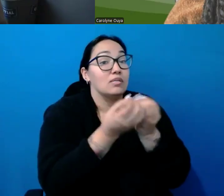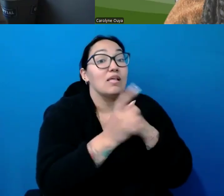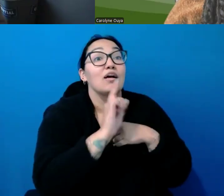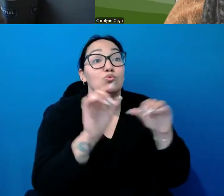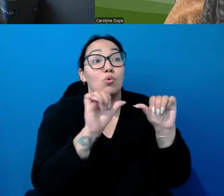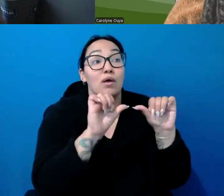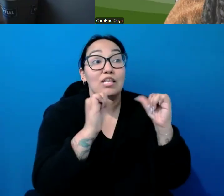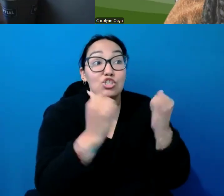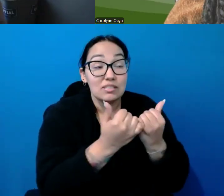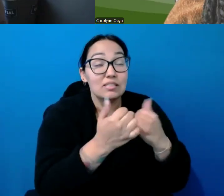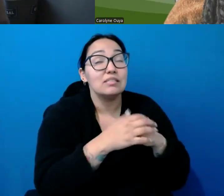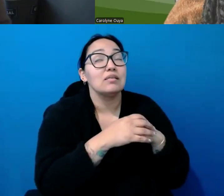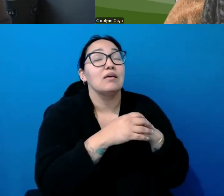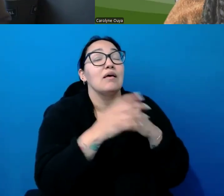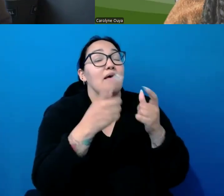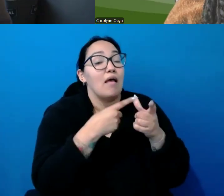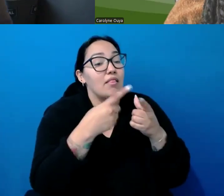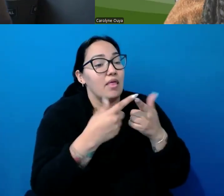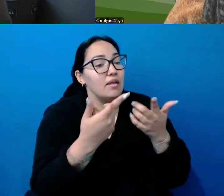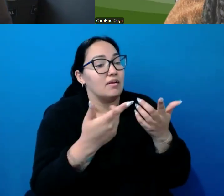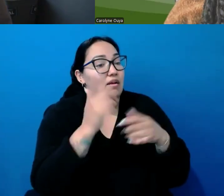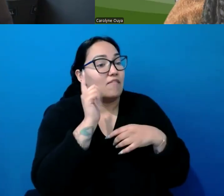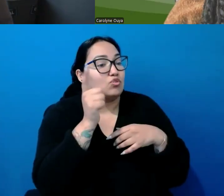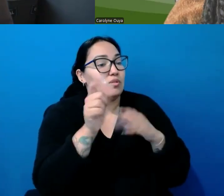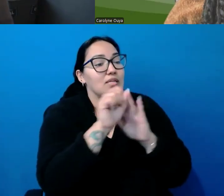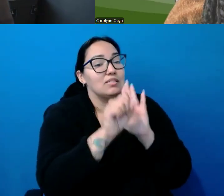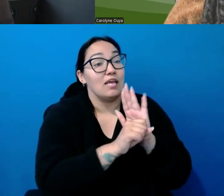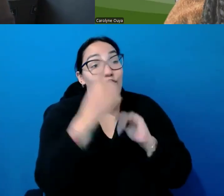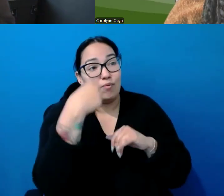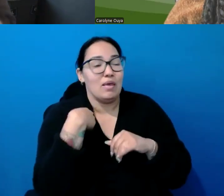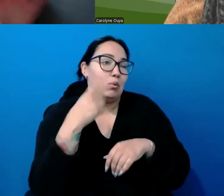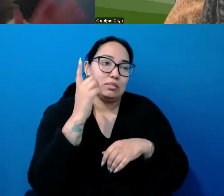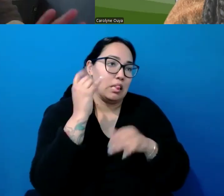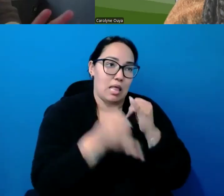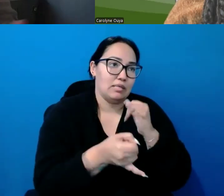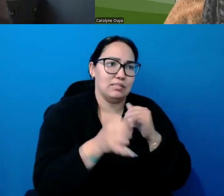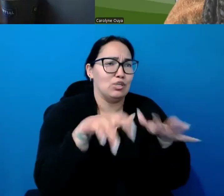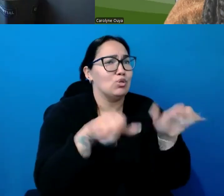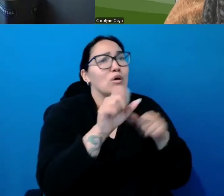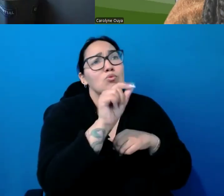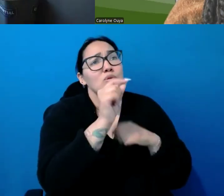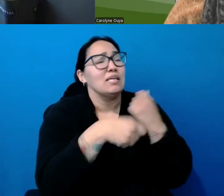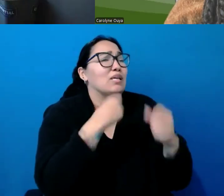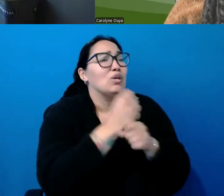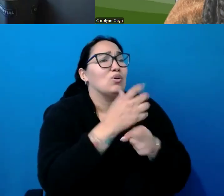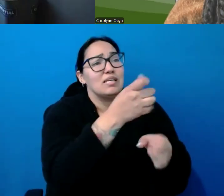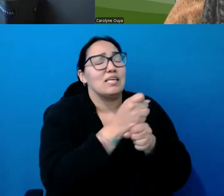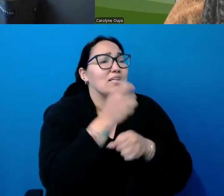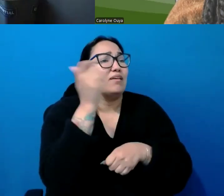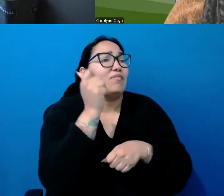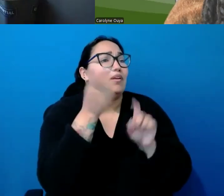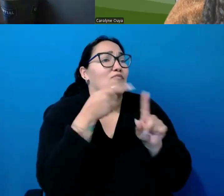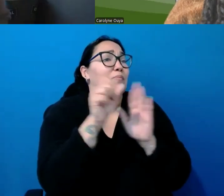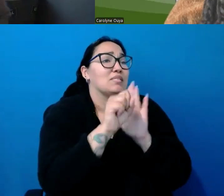agencies, and then eventually, your state kind of, for me, came last. It took me 20 years to get funding from a state